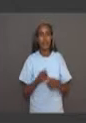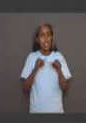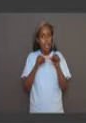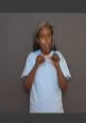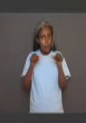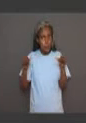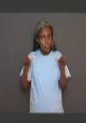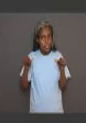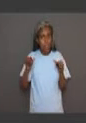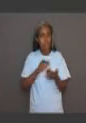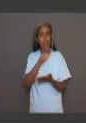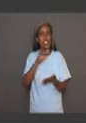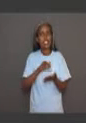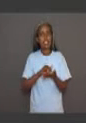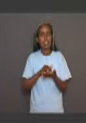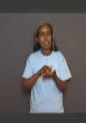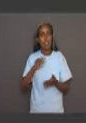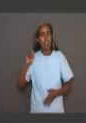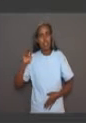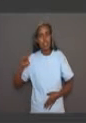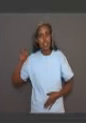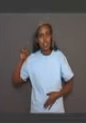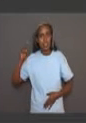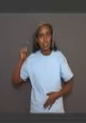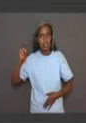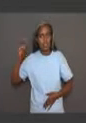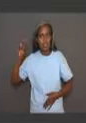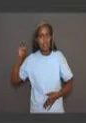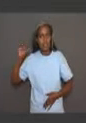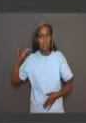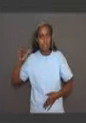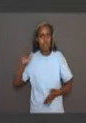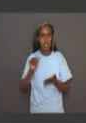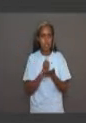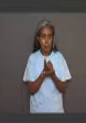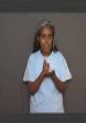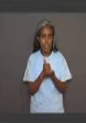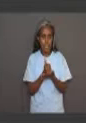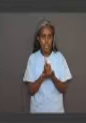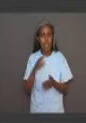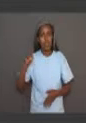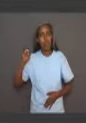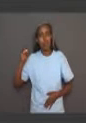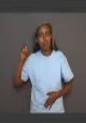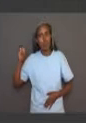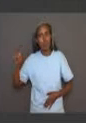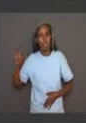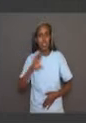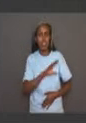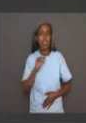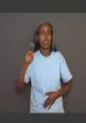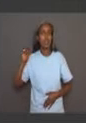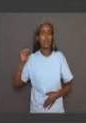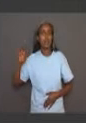Measures of central tendency, such as mean, mode,